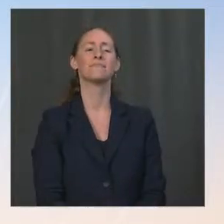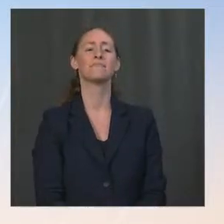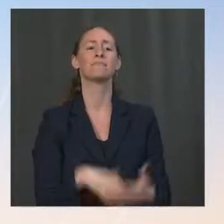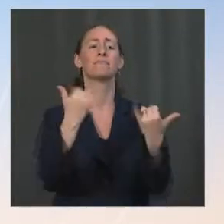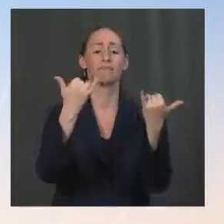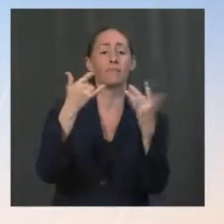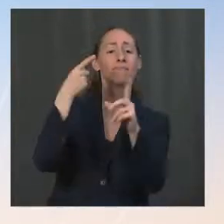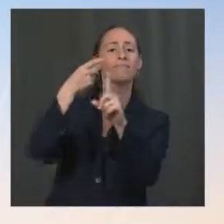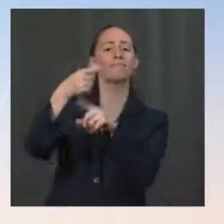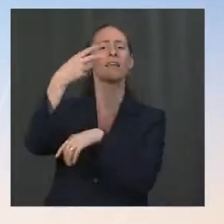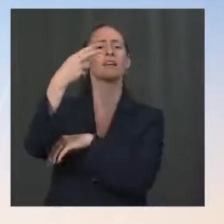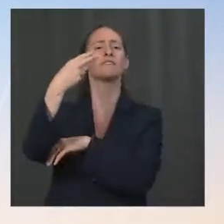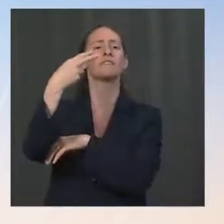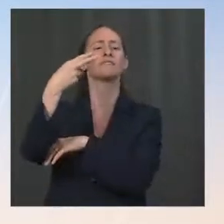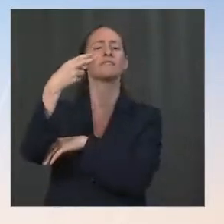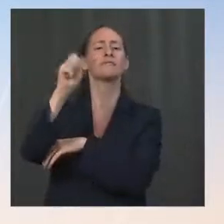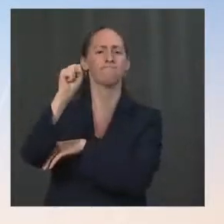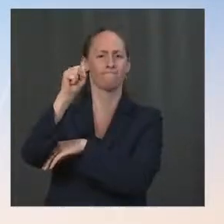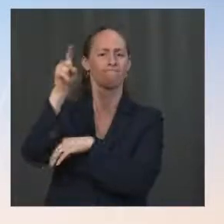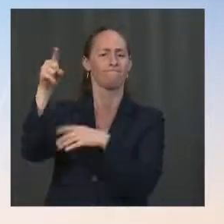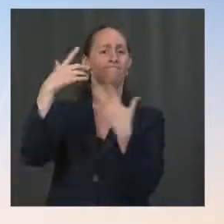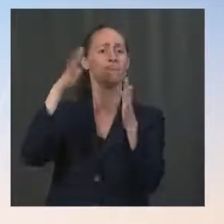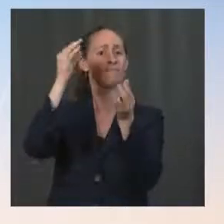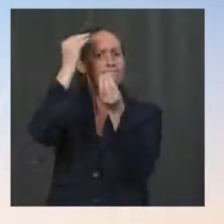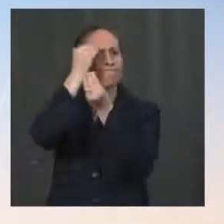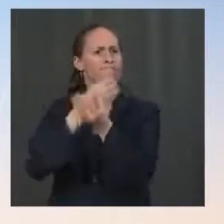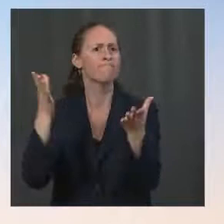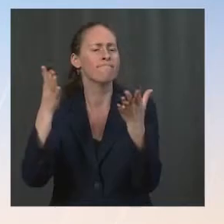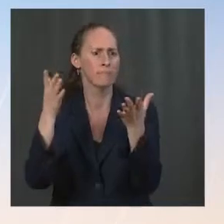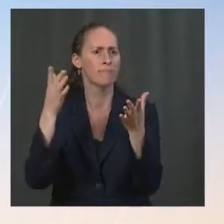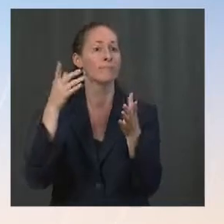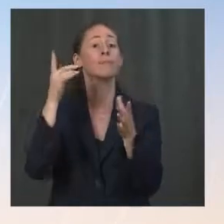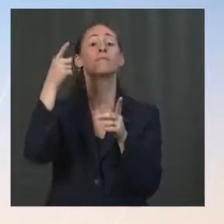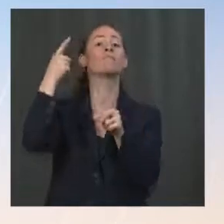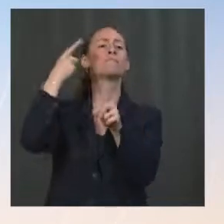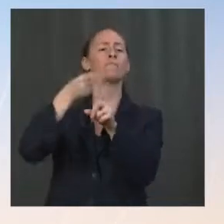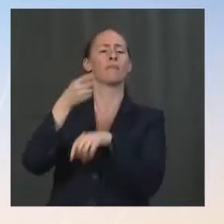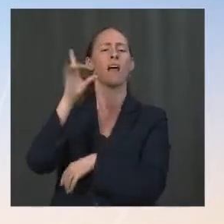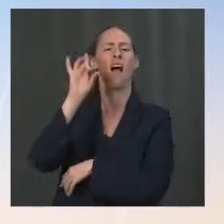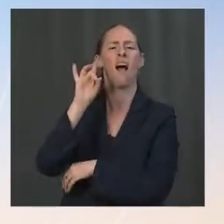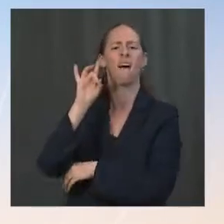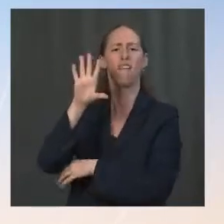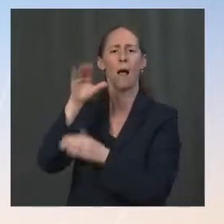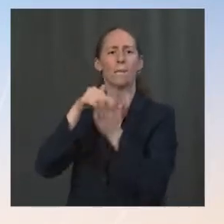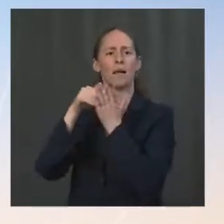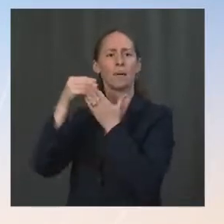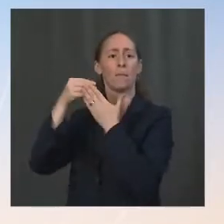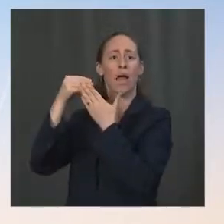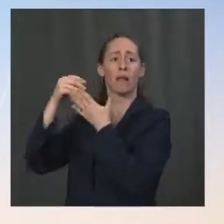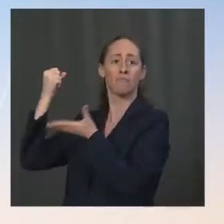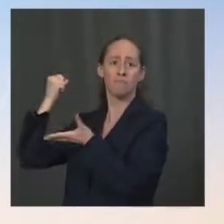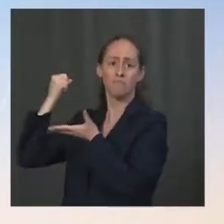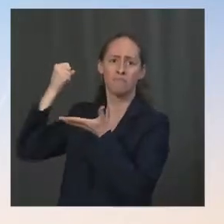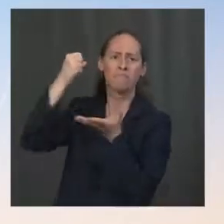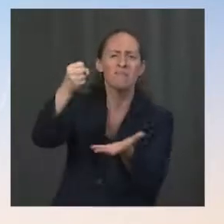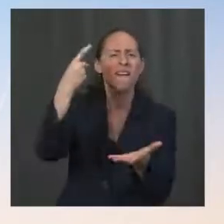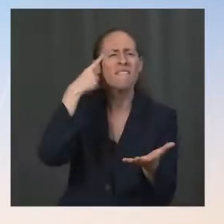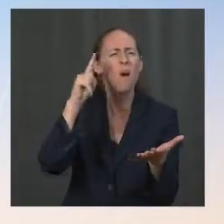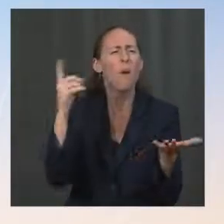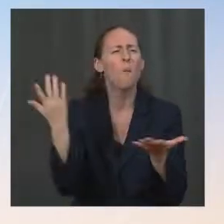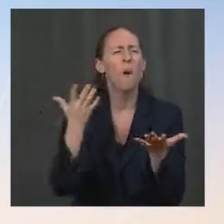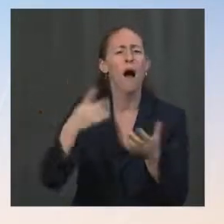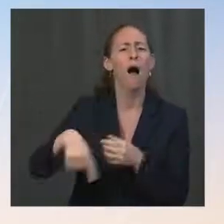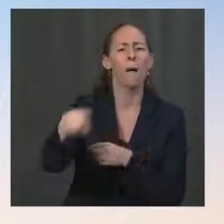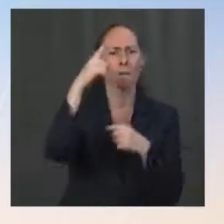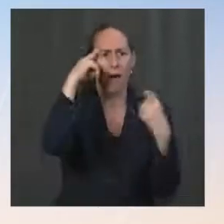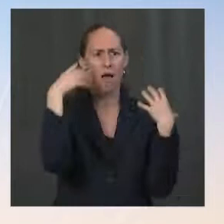Javier Becerra announced $85 million in funding to improve mental health services for our nation's children and youth, which is of course a priority